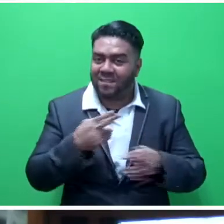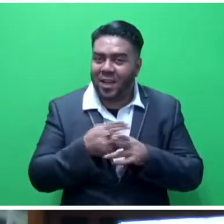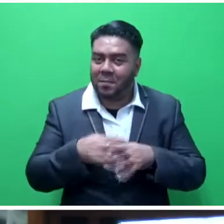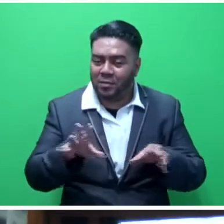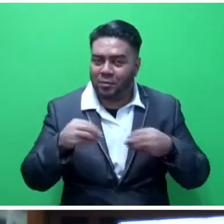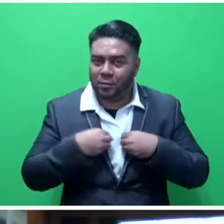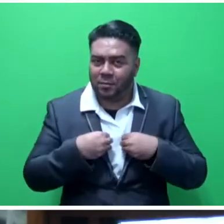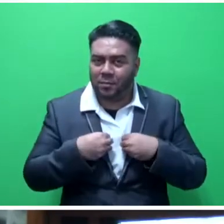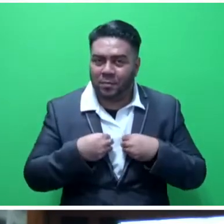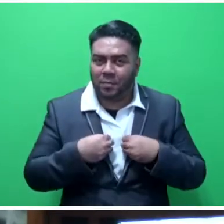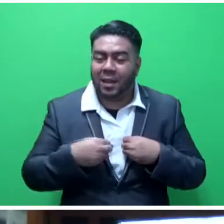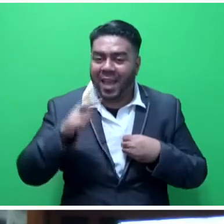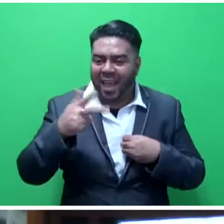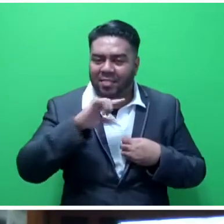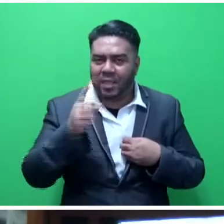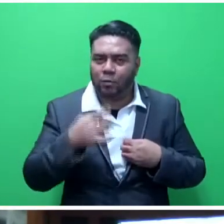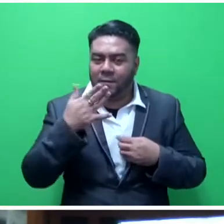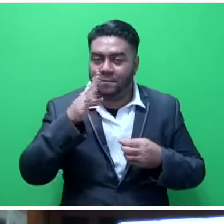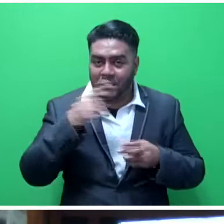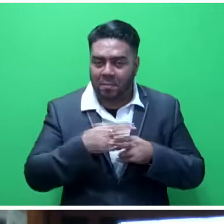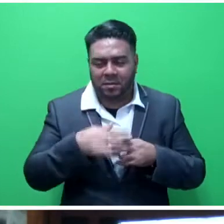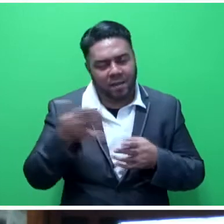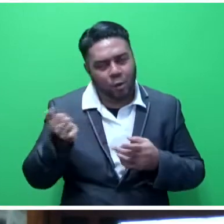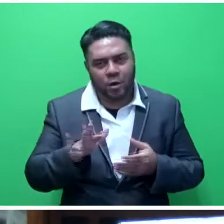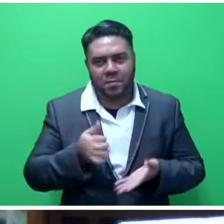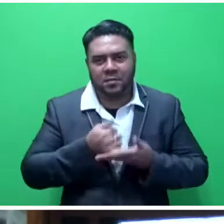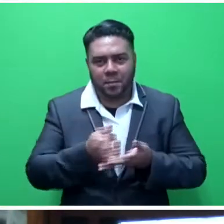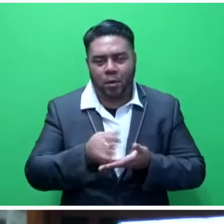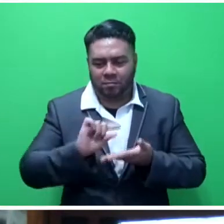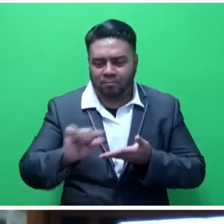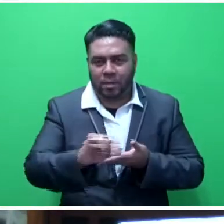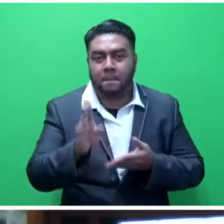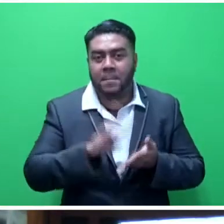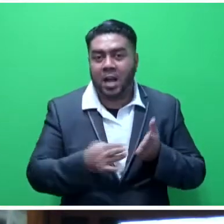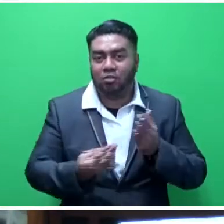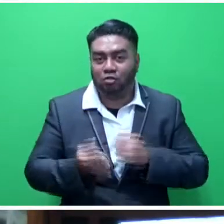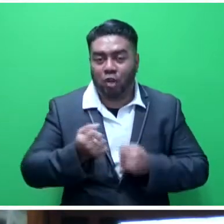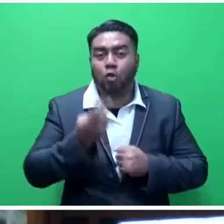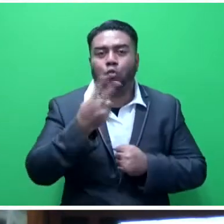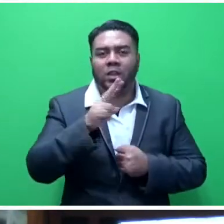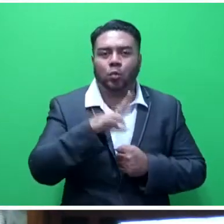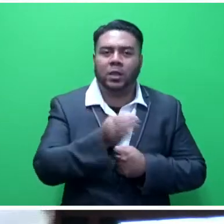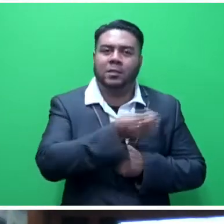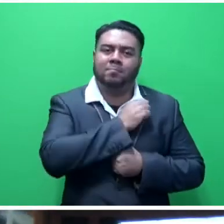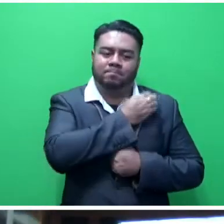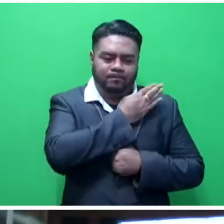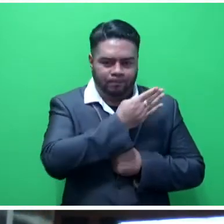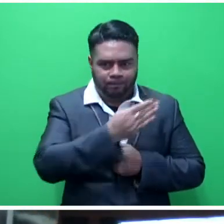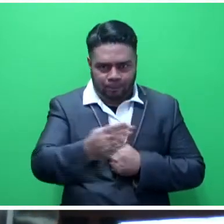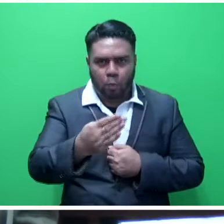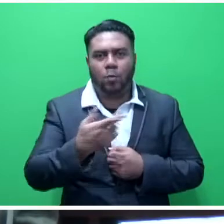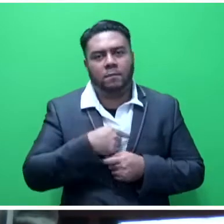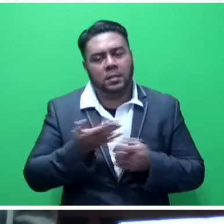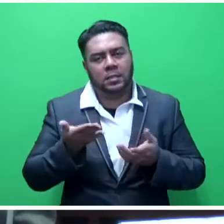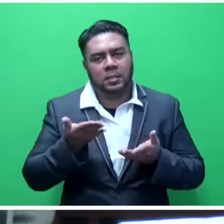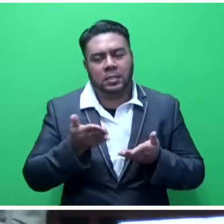planting material. 8,000 farmers have been supported since March 2020. Mr. Speaker, on the other